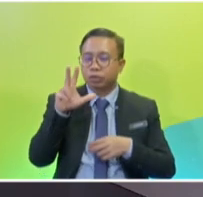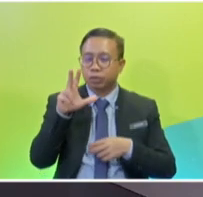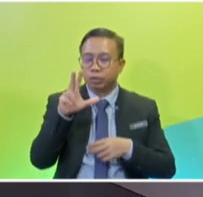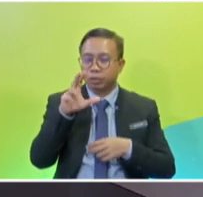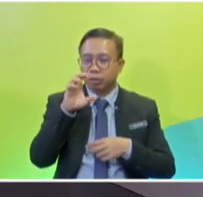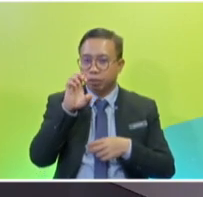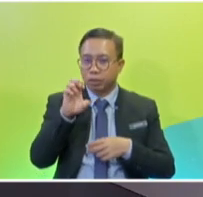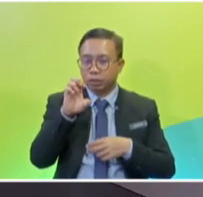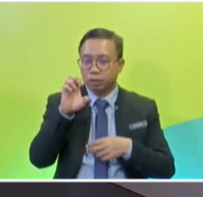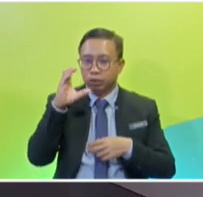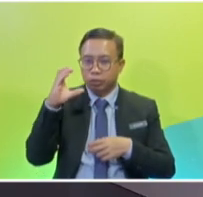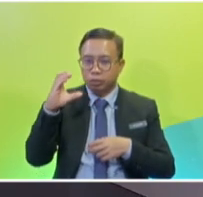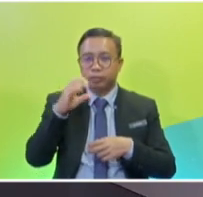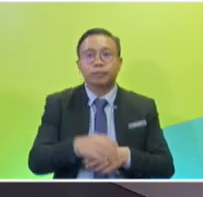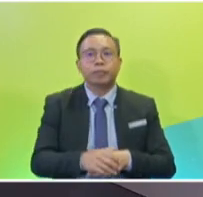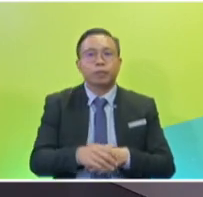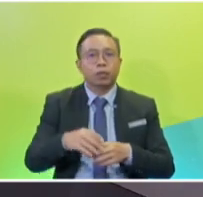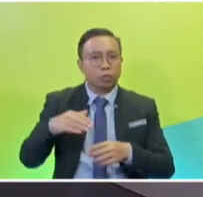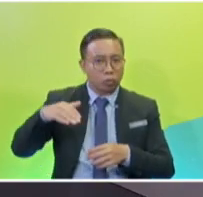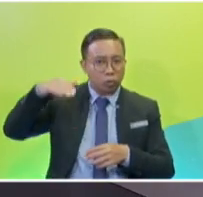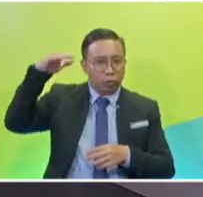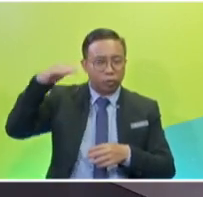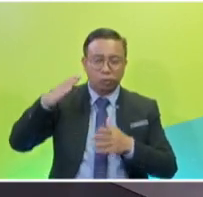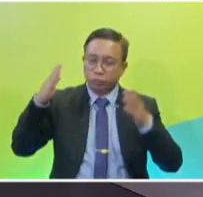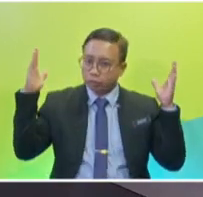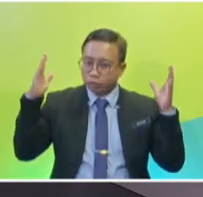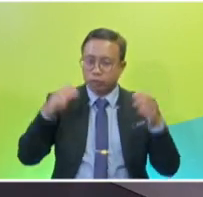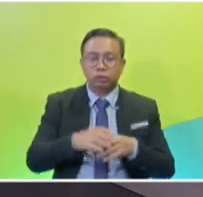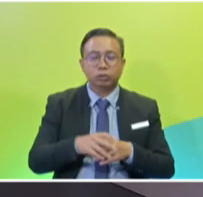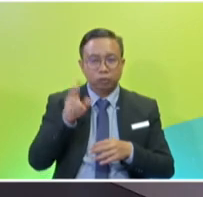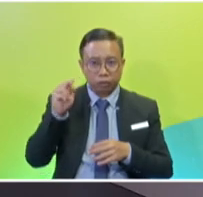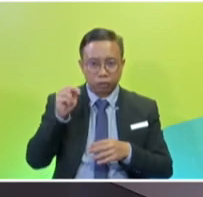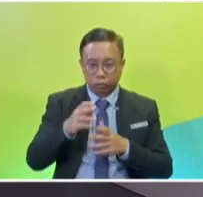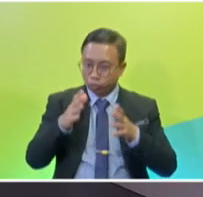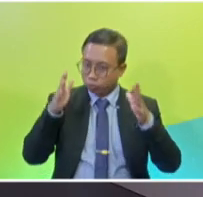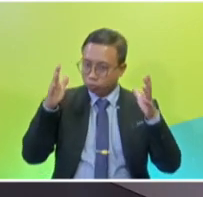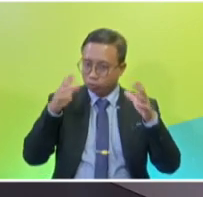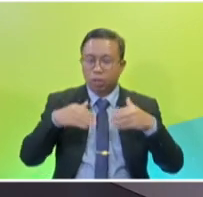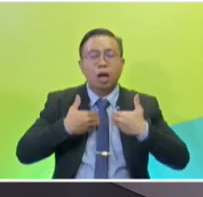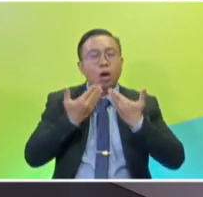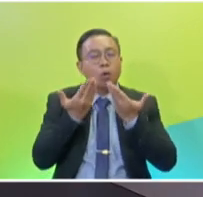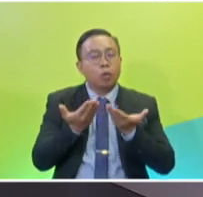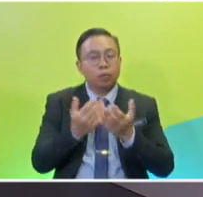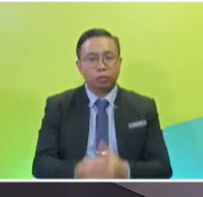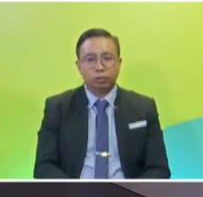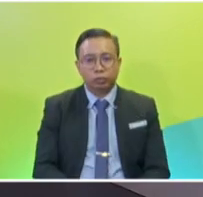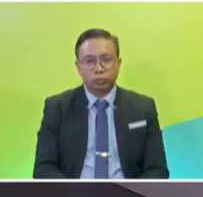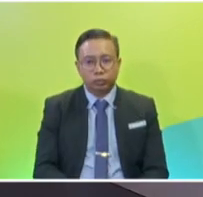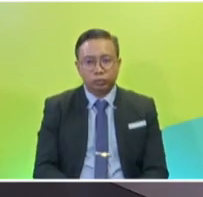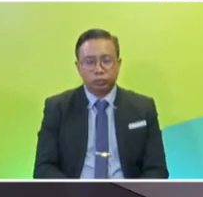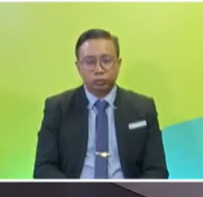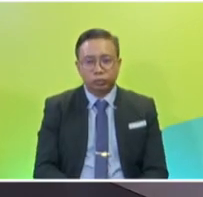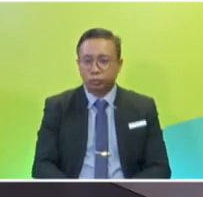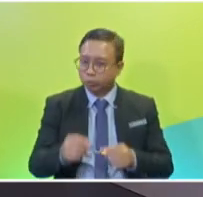TEEEC. Now, this is the growing process. You have all the ingredients, but we need to grow it. So how do we do that? First, T stands for